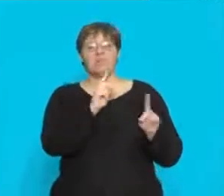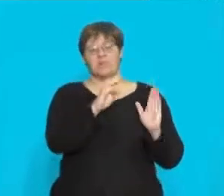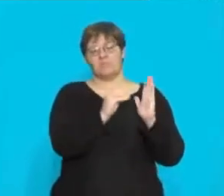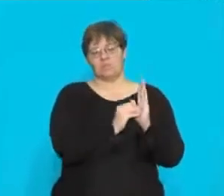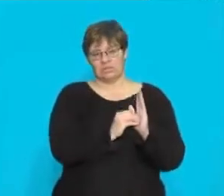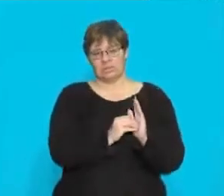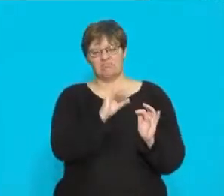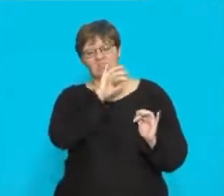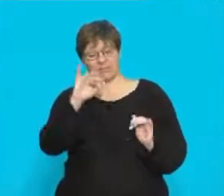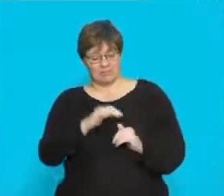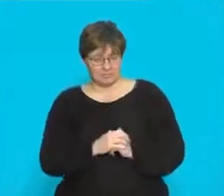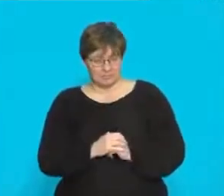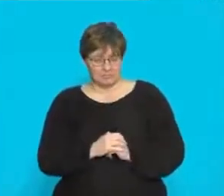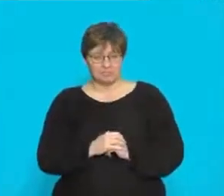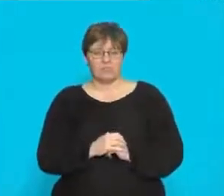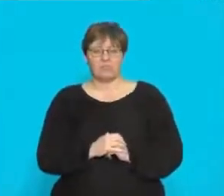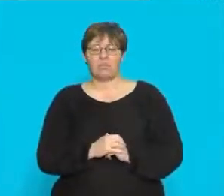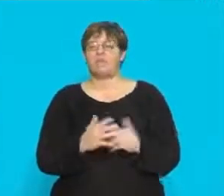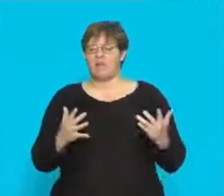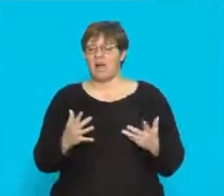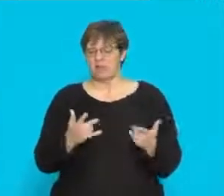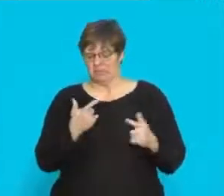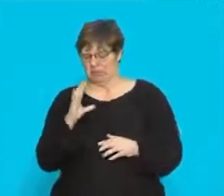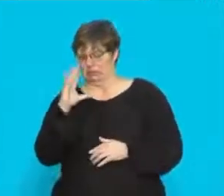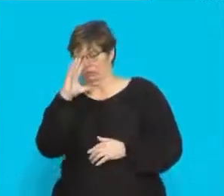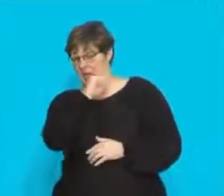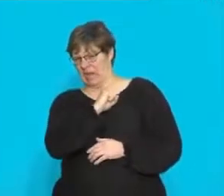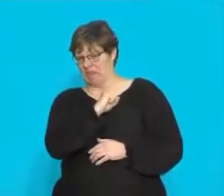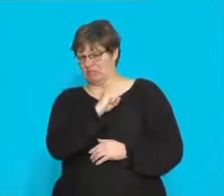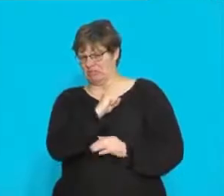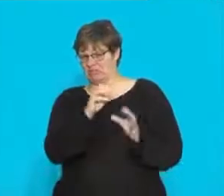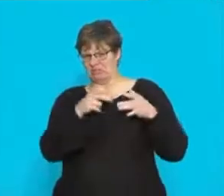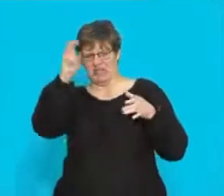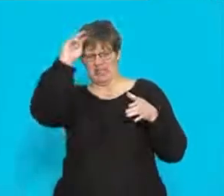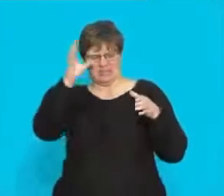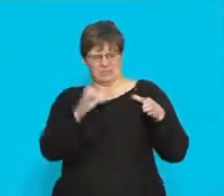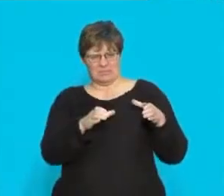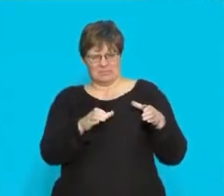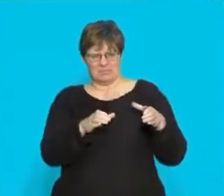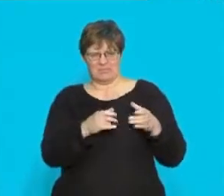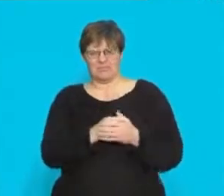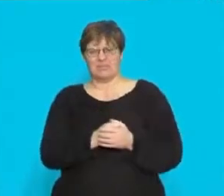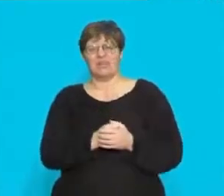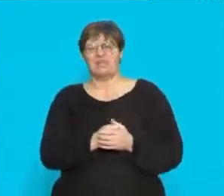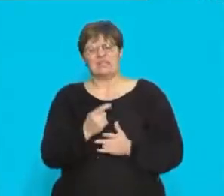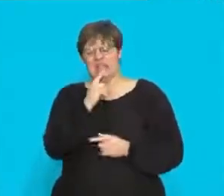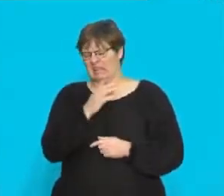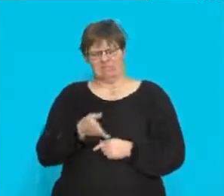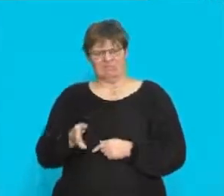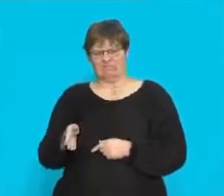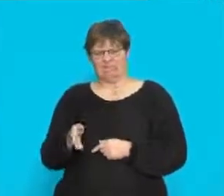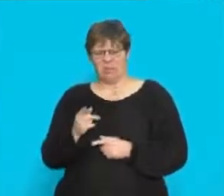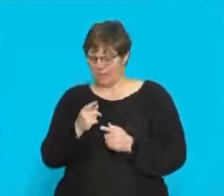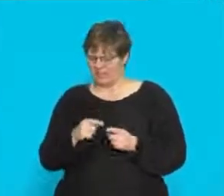correct when you did that. Okay, this is a bit of a weird kingdom for me. I kind of call it the file